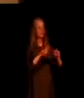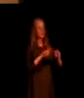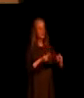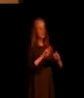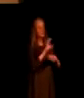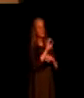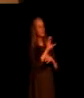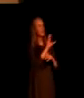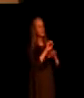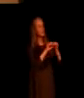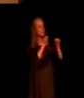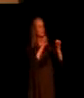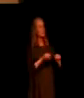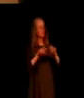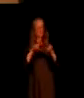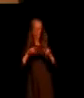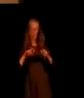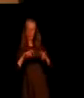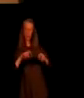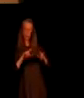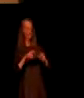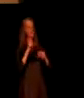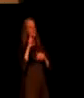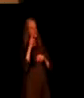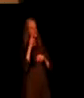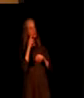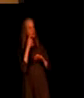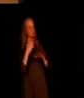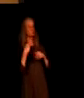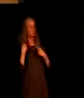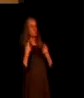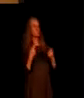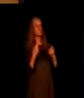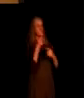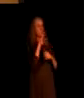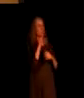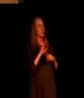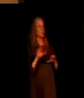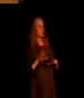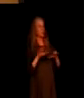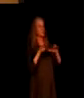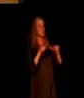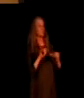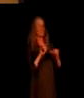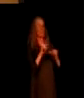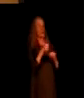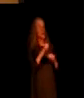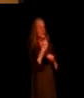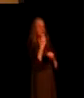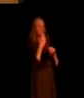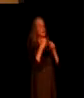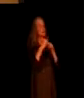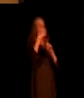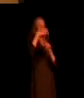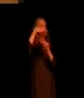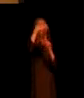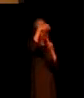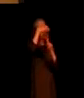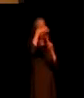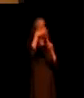at vegetation, which had not been done ever before by these global satellites.